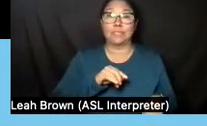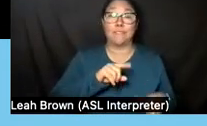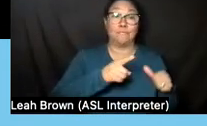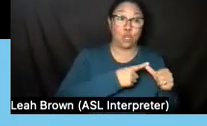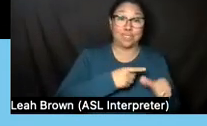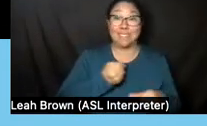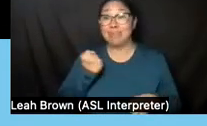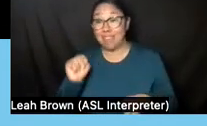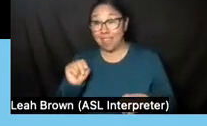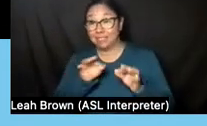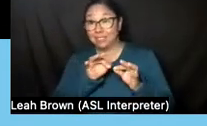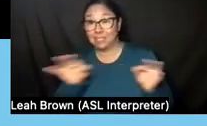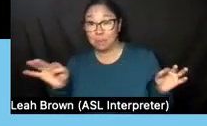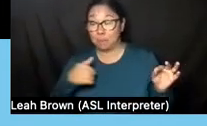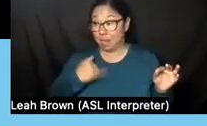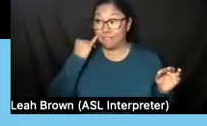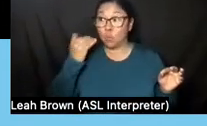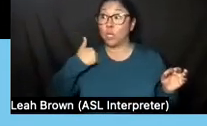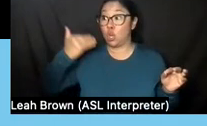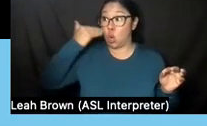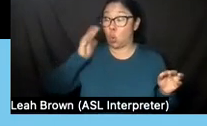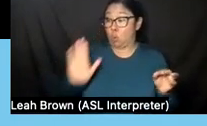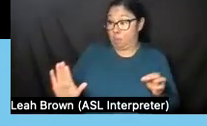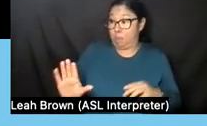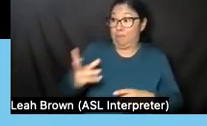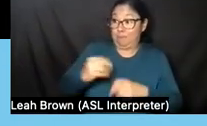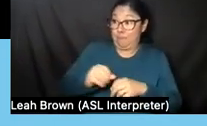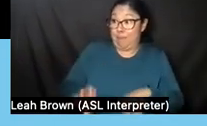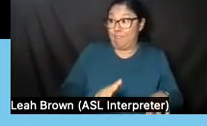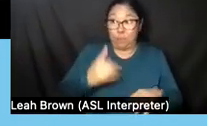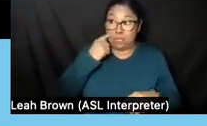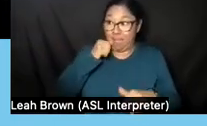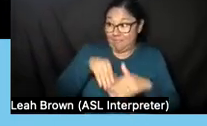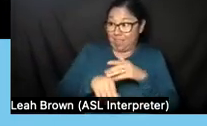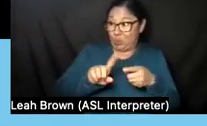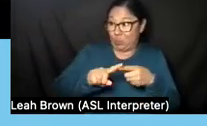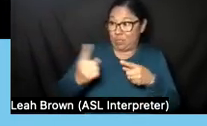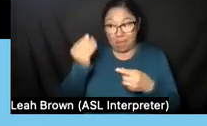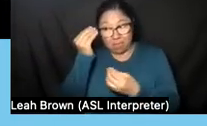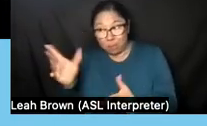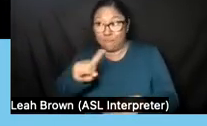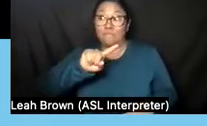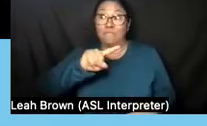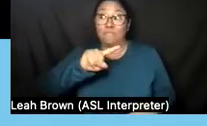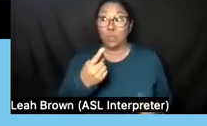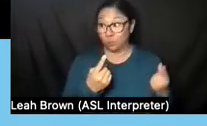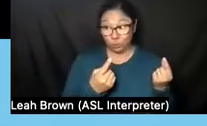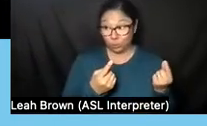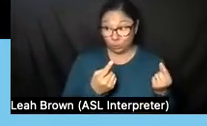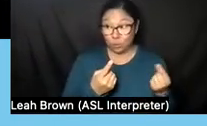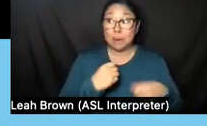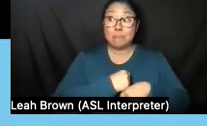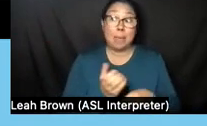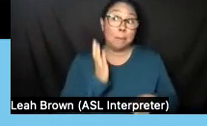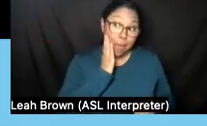in a behavior because they don't have access to something or whatever the case may be, you can let them know, like, first let's go make your bed, then we